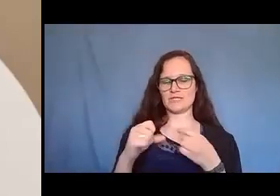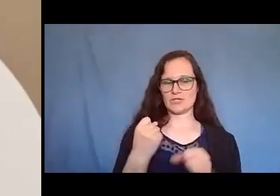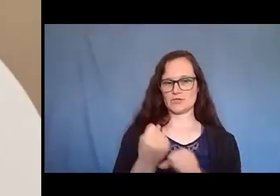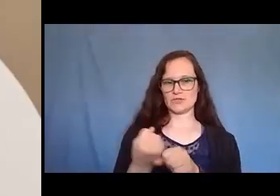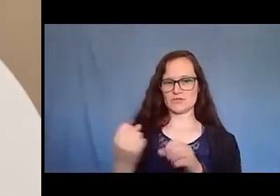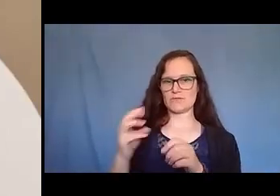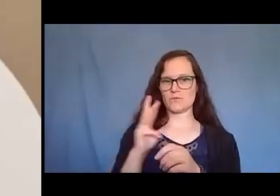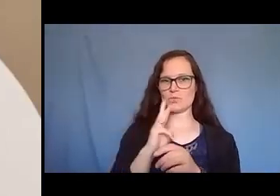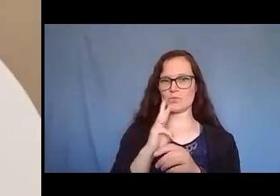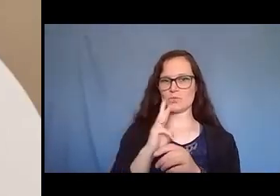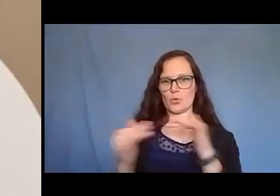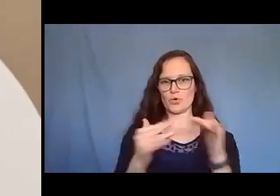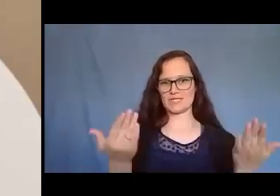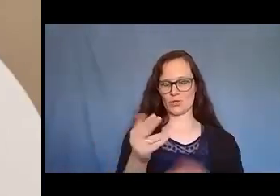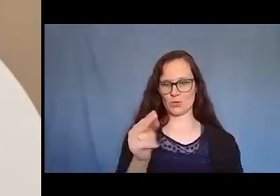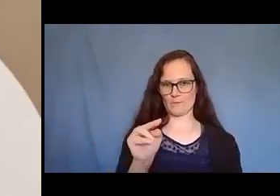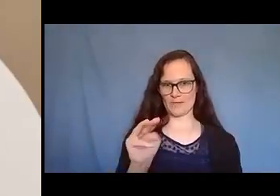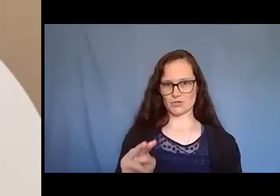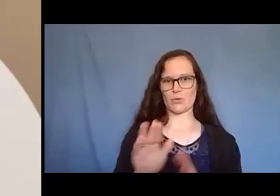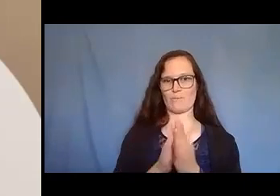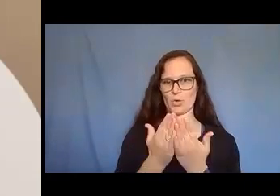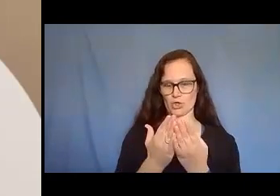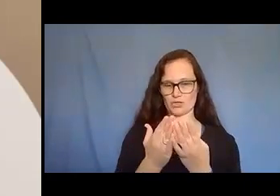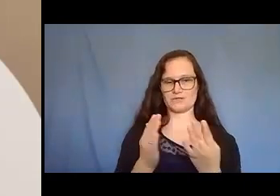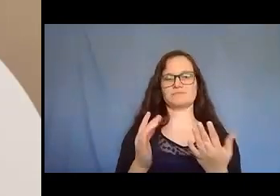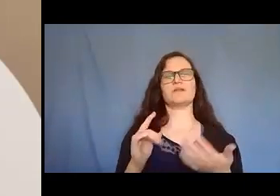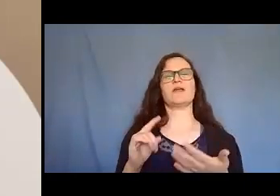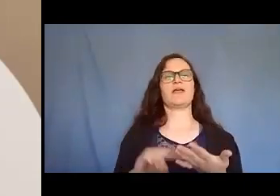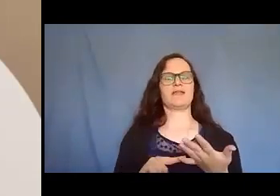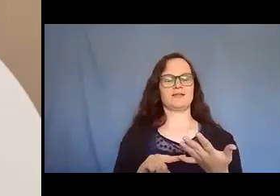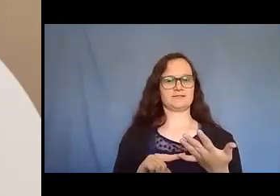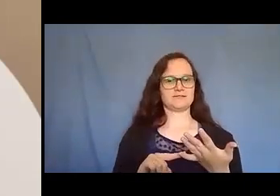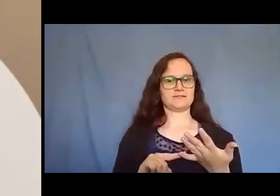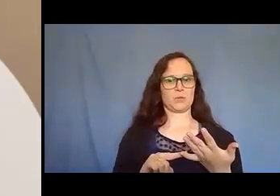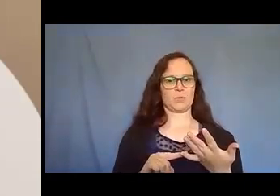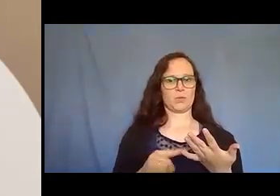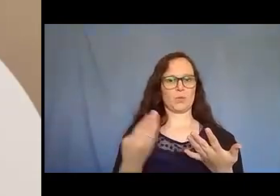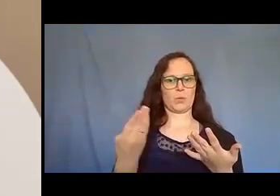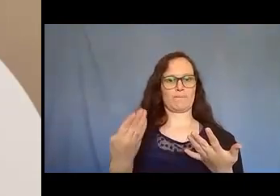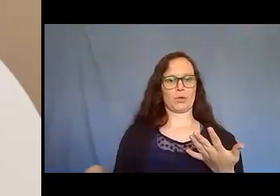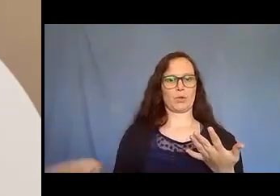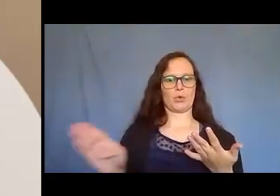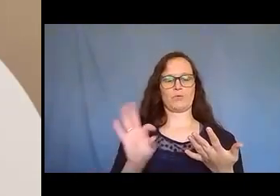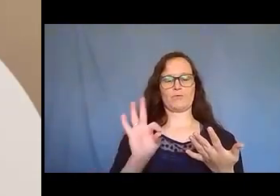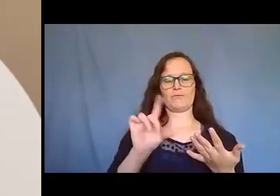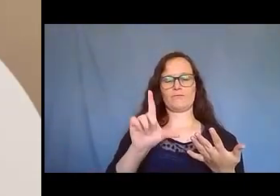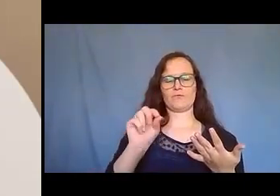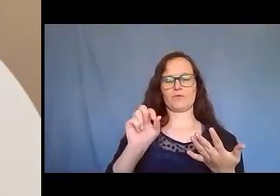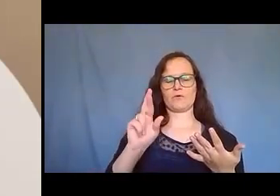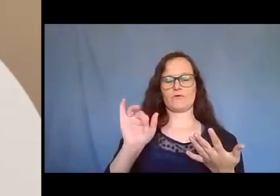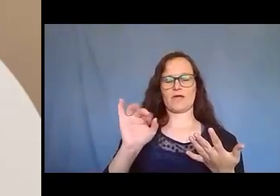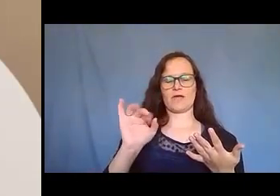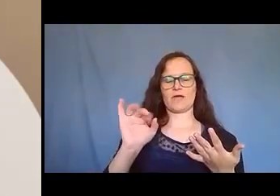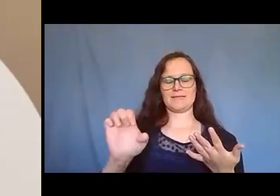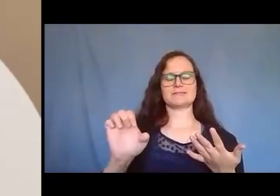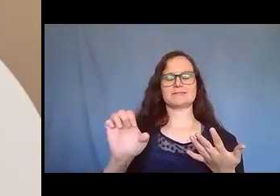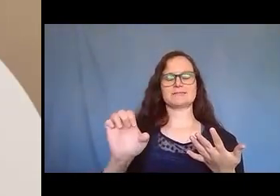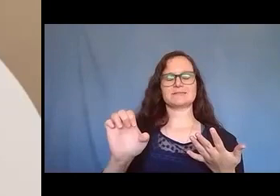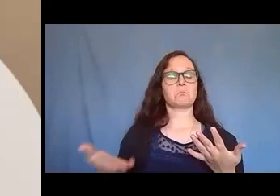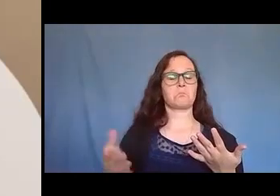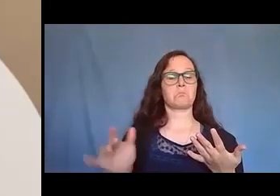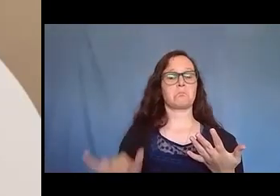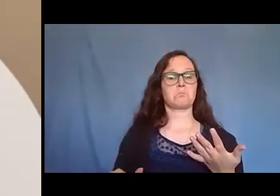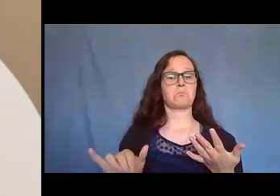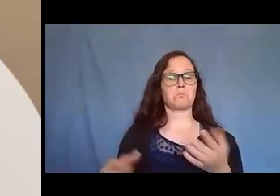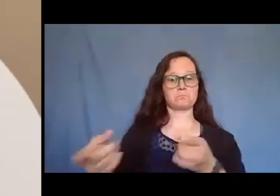Mexico, and our grand giveaway prize today, a blue fluorite mineral that was generously provided by the